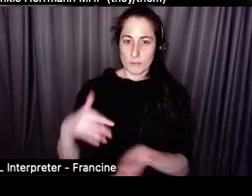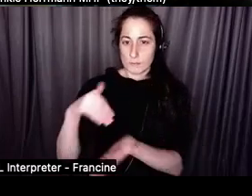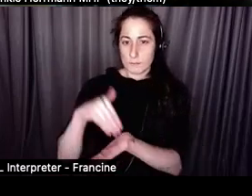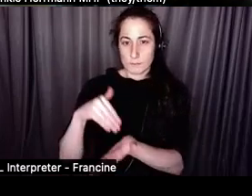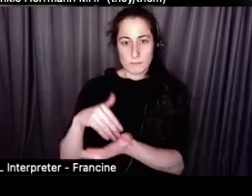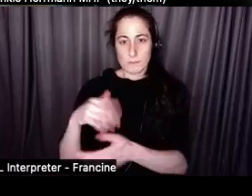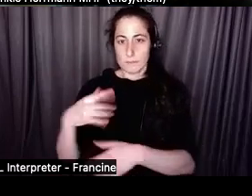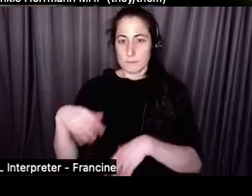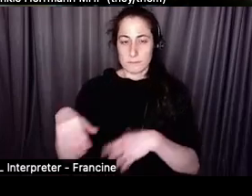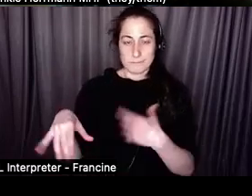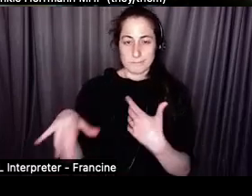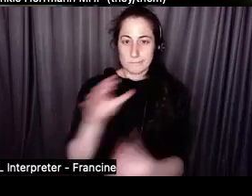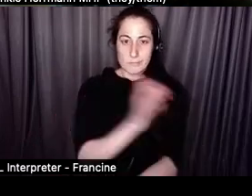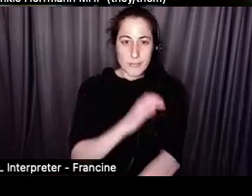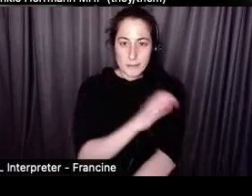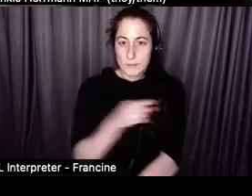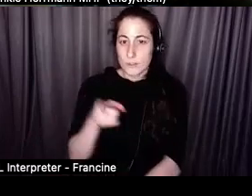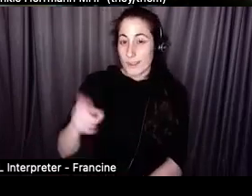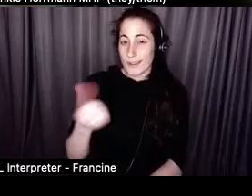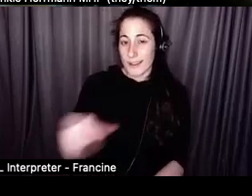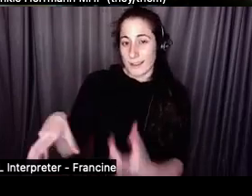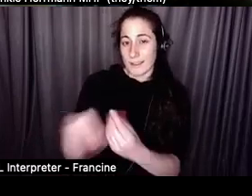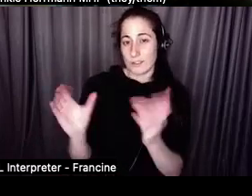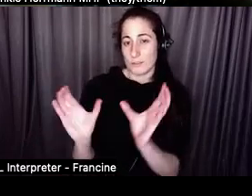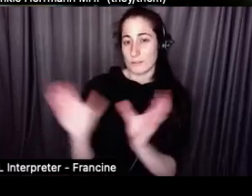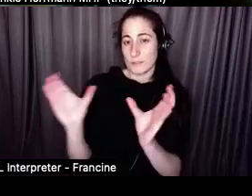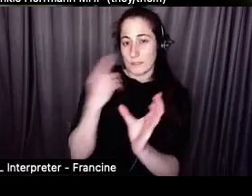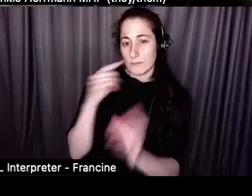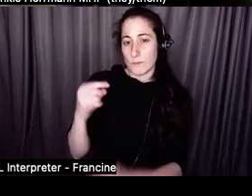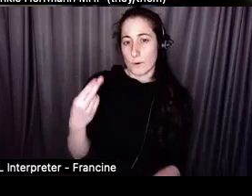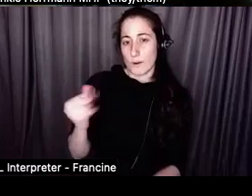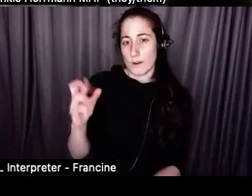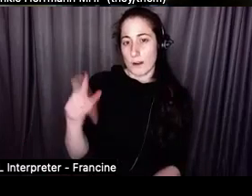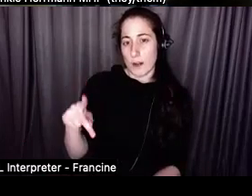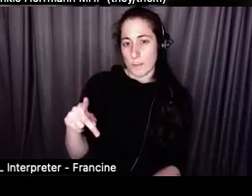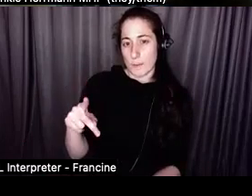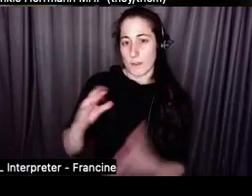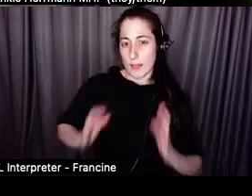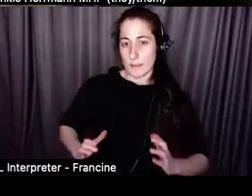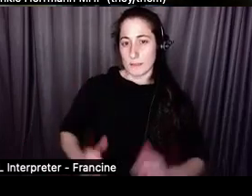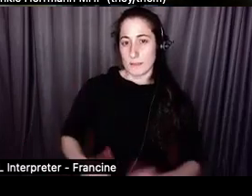additional certifications to assist clients that are HARP eligible?